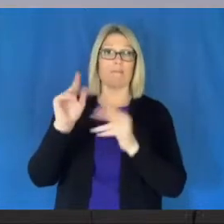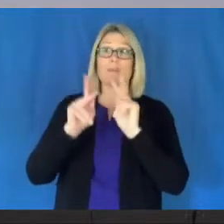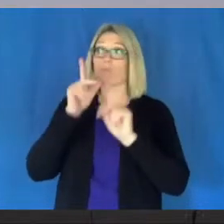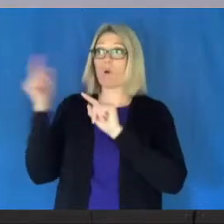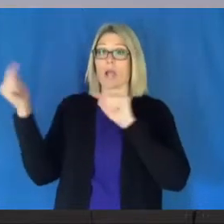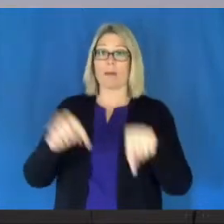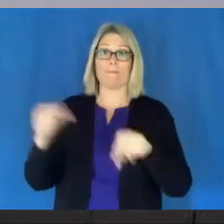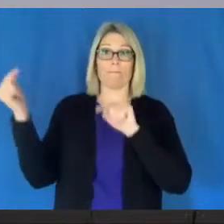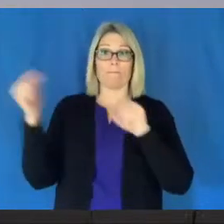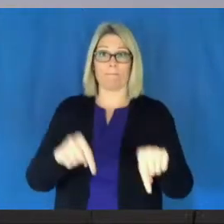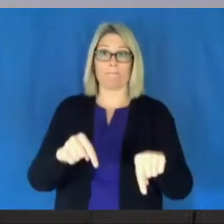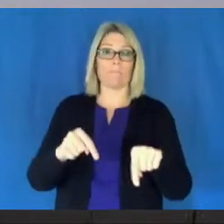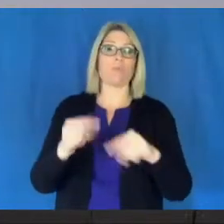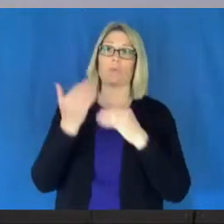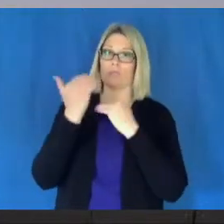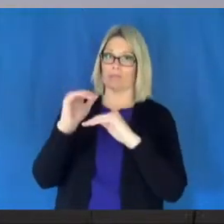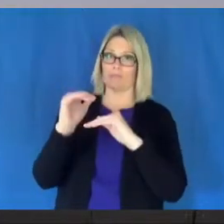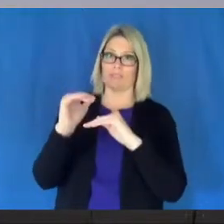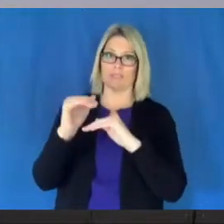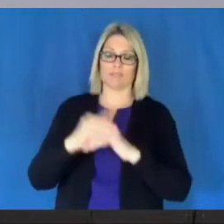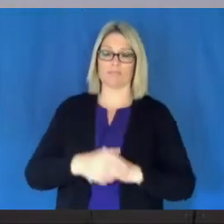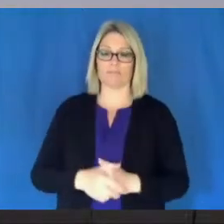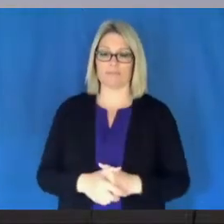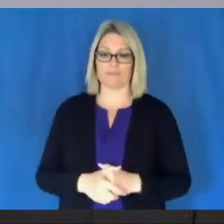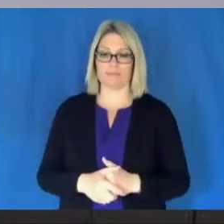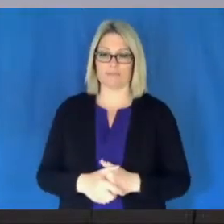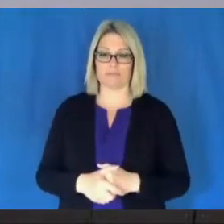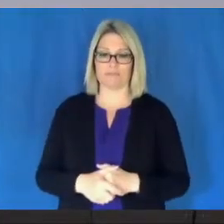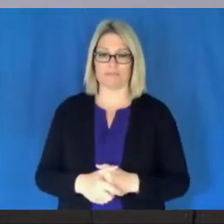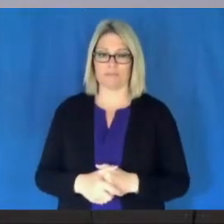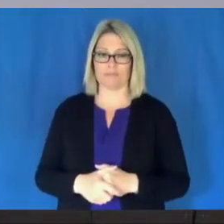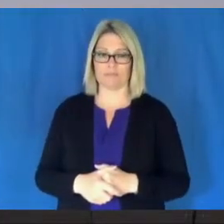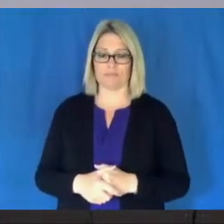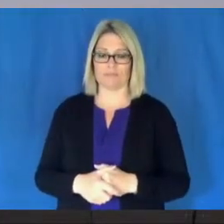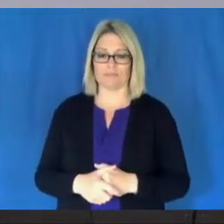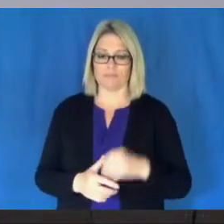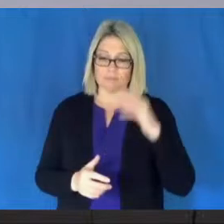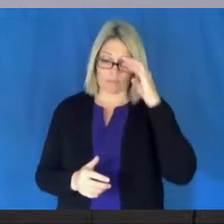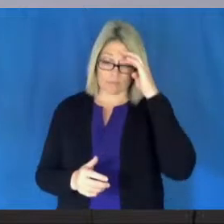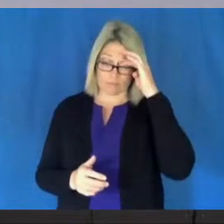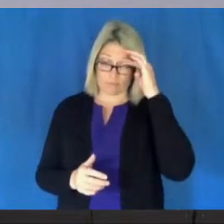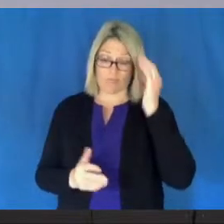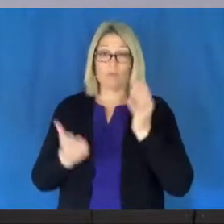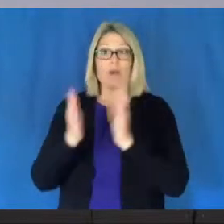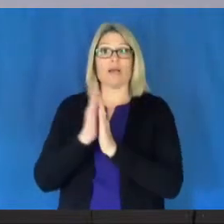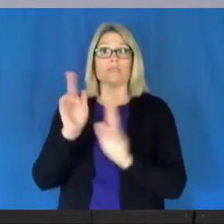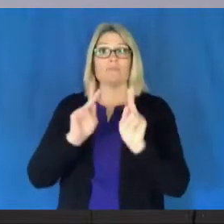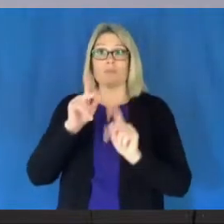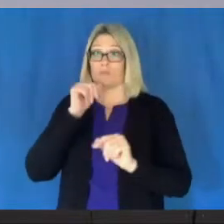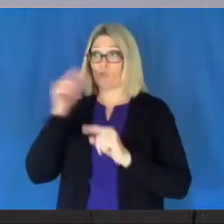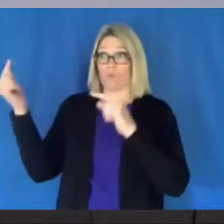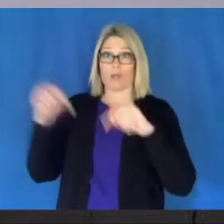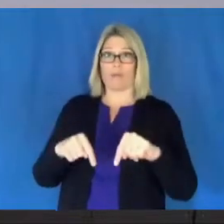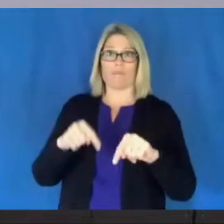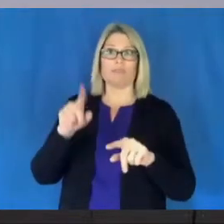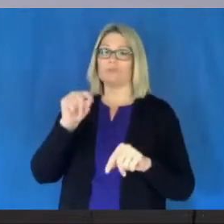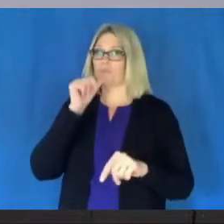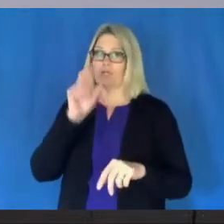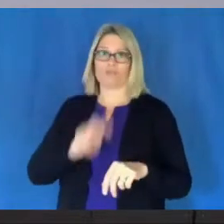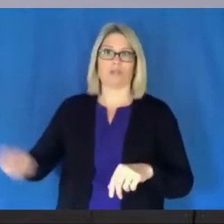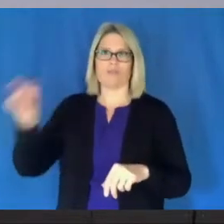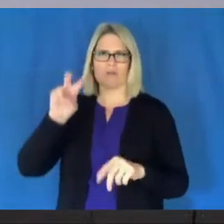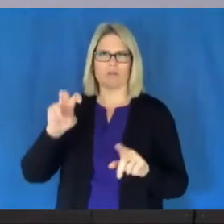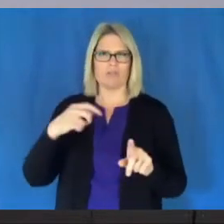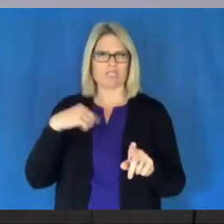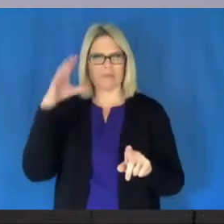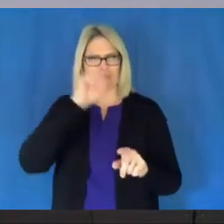into the province, and also asking island residents not to travel if they don't need to. Sorry, did I miss a new